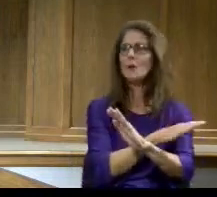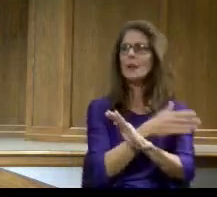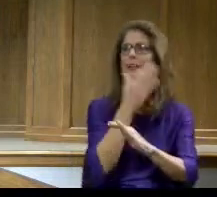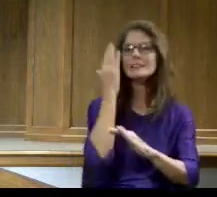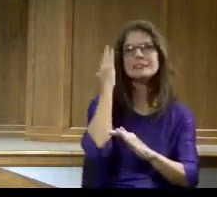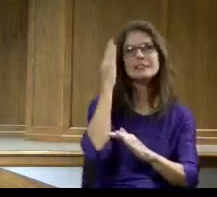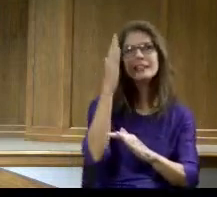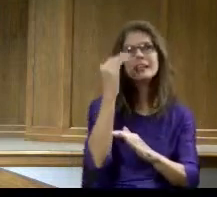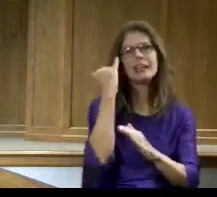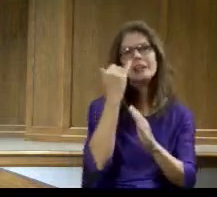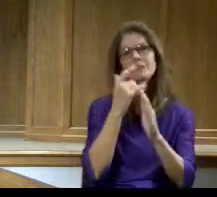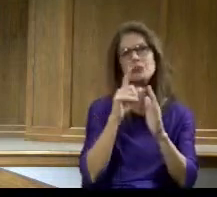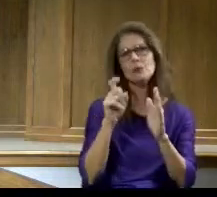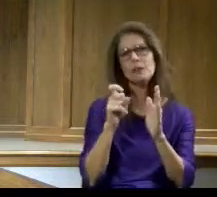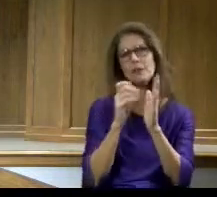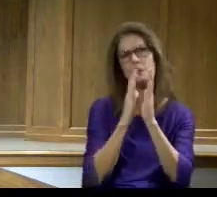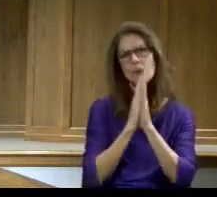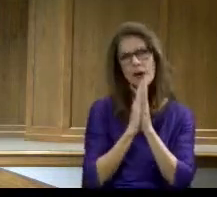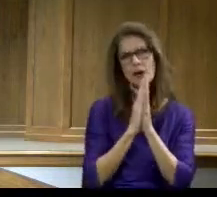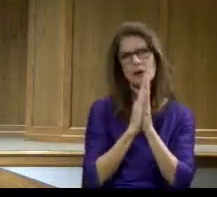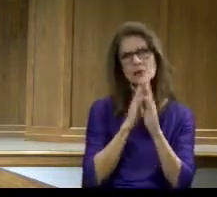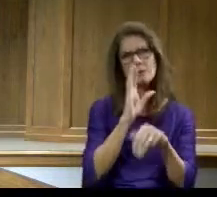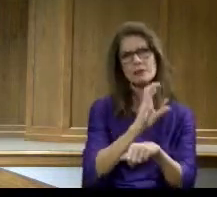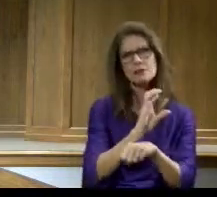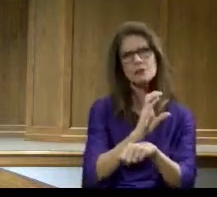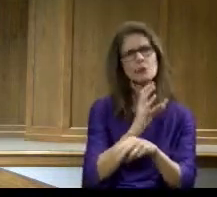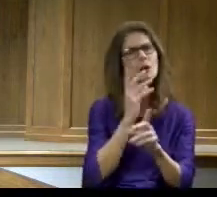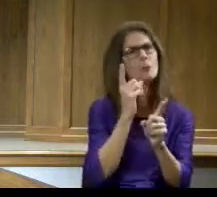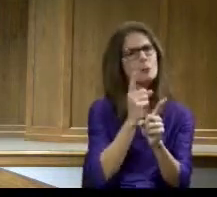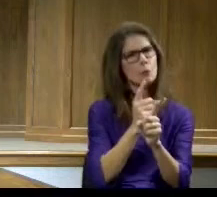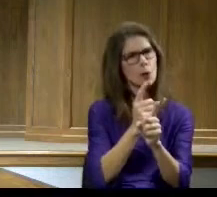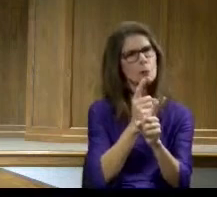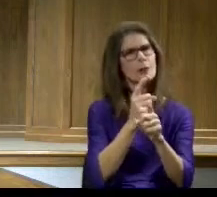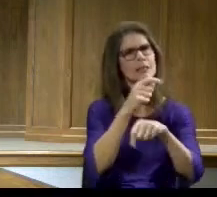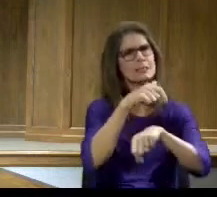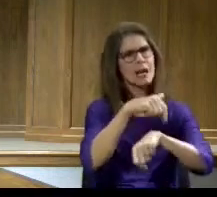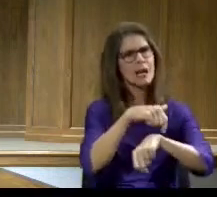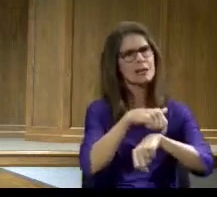this gathering, what an appropriate time to ask for prayer.